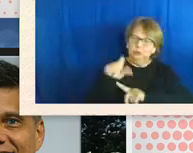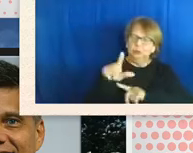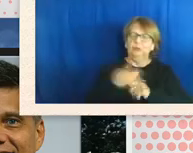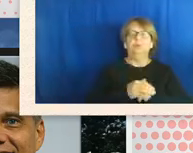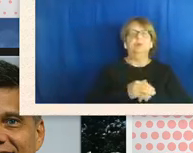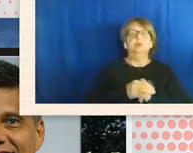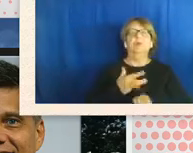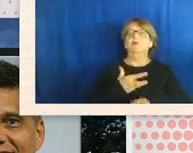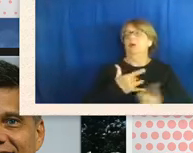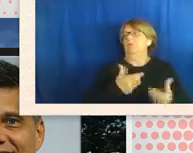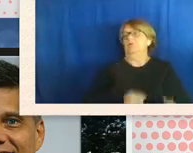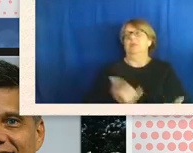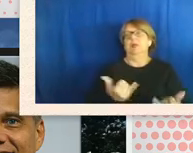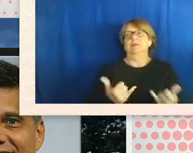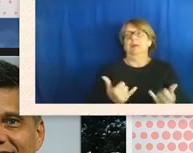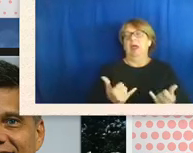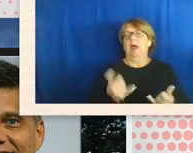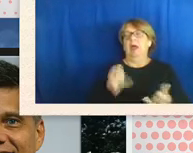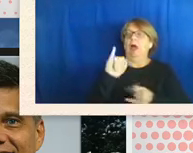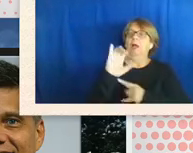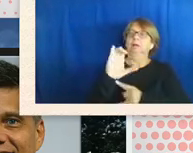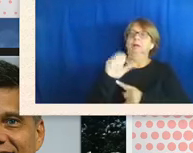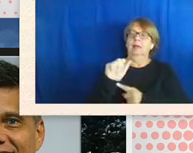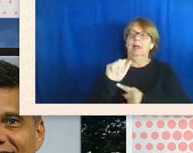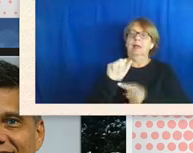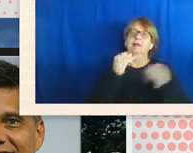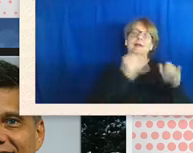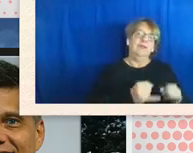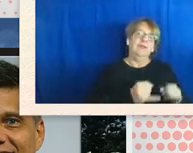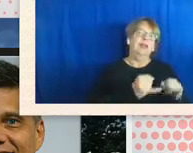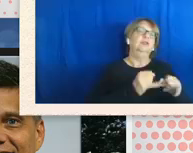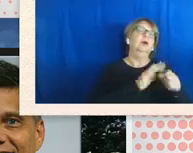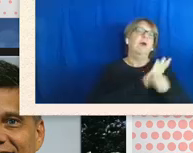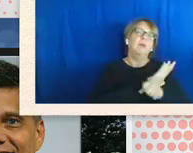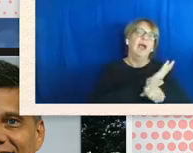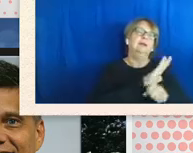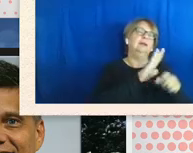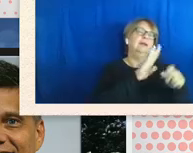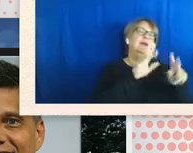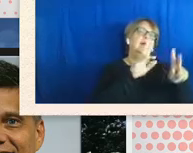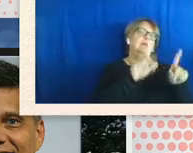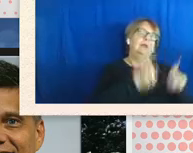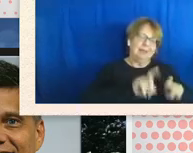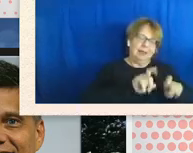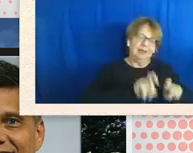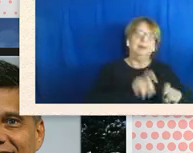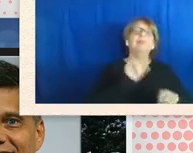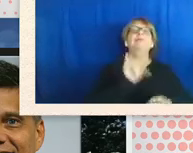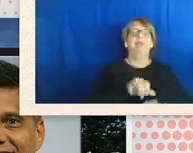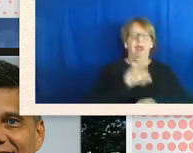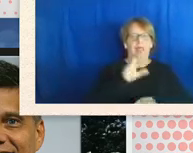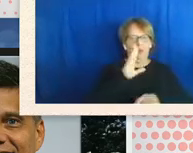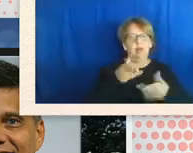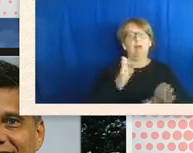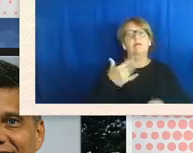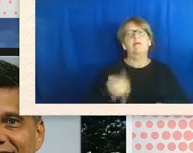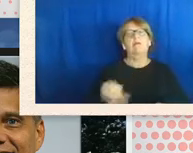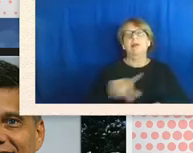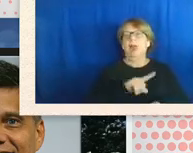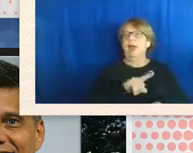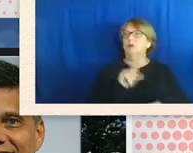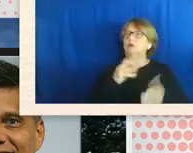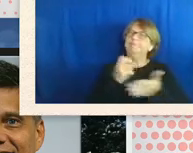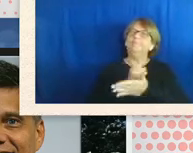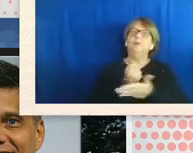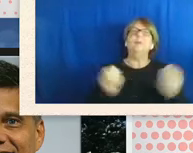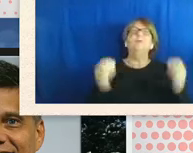the ICA, the Individual Comprehensive Assessment, is going to allow us to capture much more